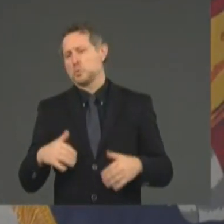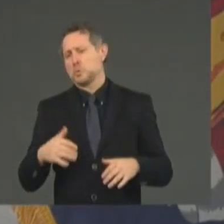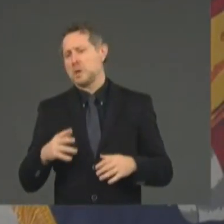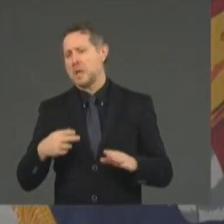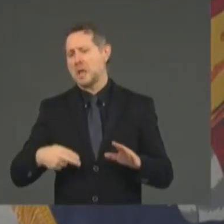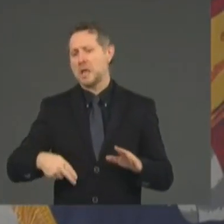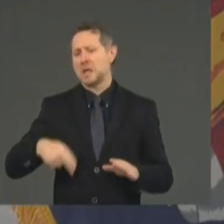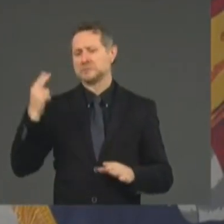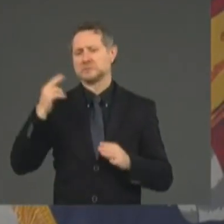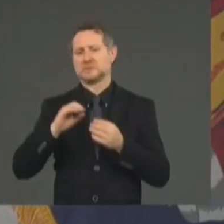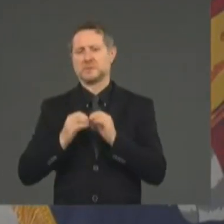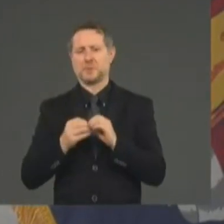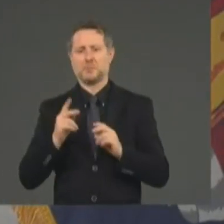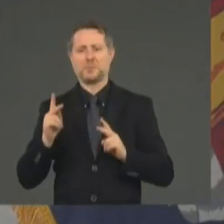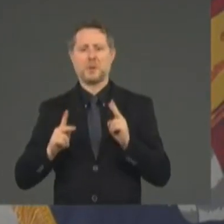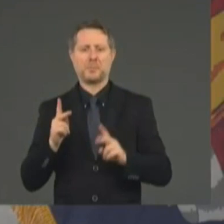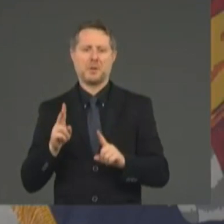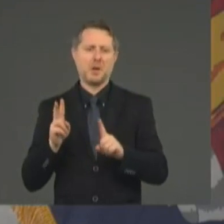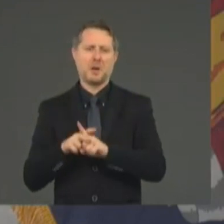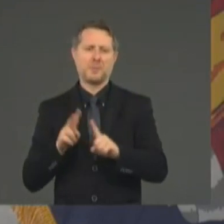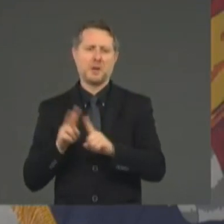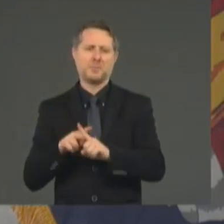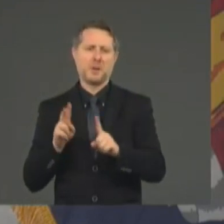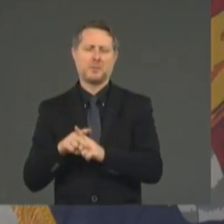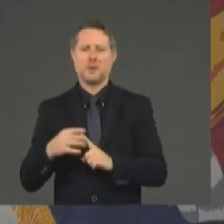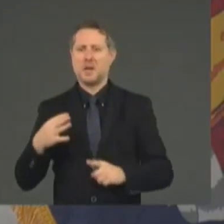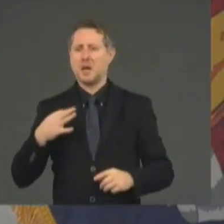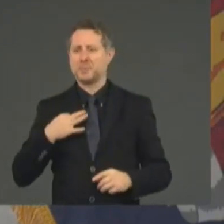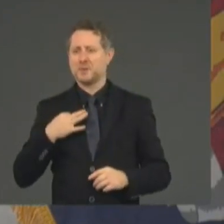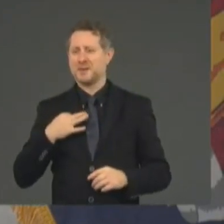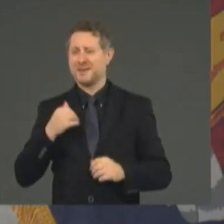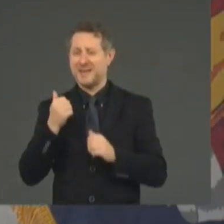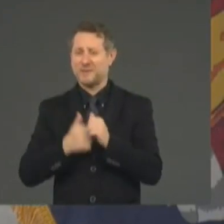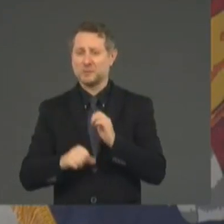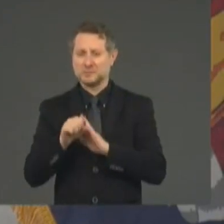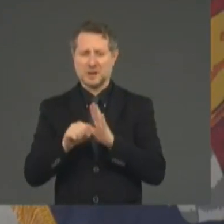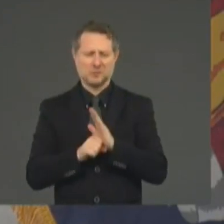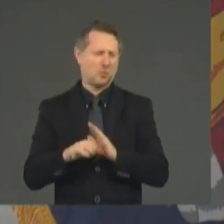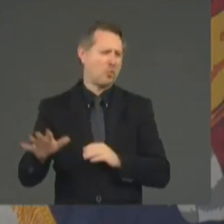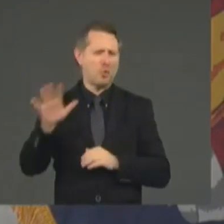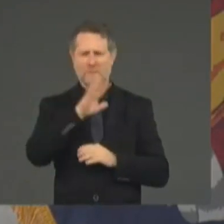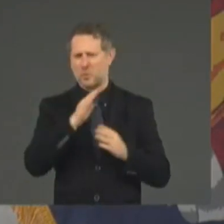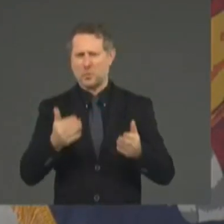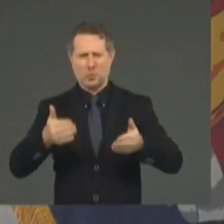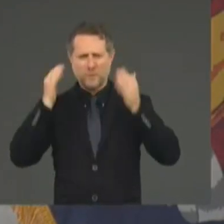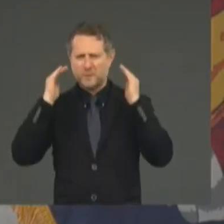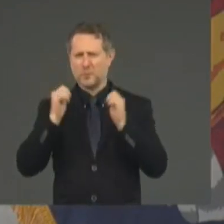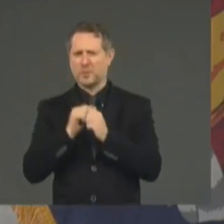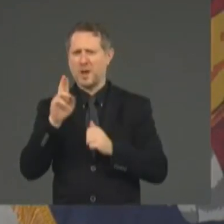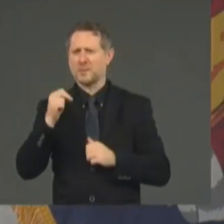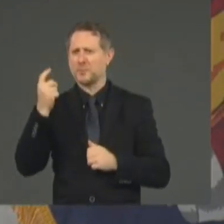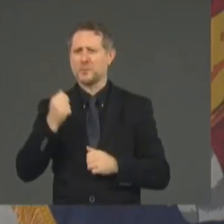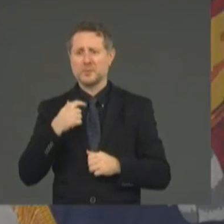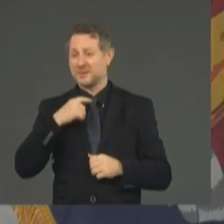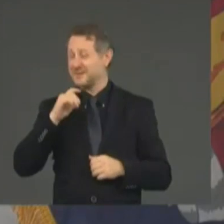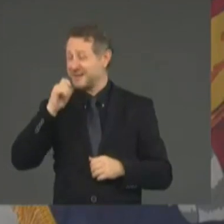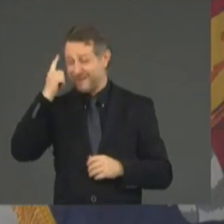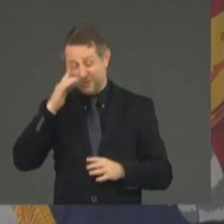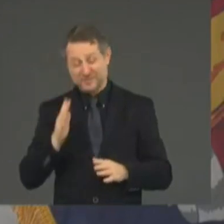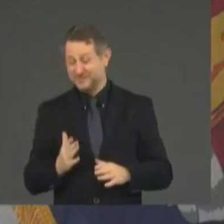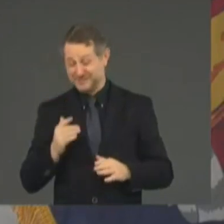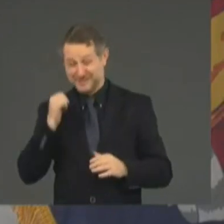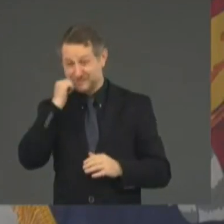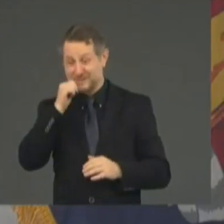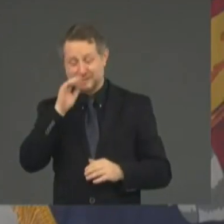unemployment claims. It has overwhelmed every state in the United States of America. I talk to governors all day long. Everyone is dealing with this.